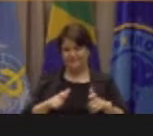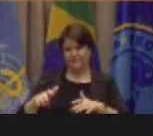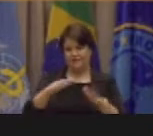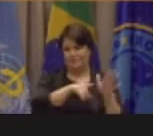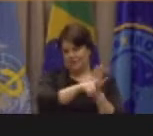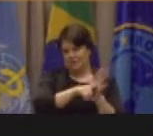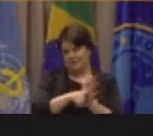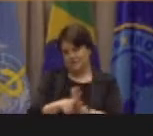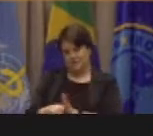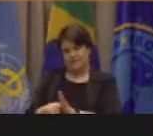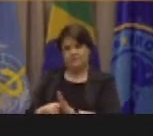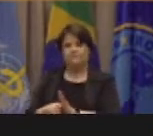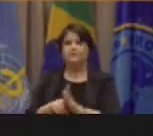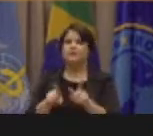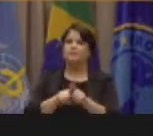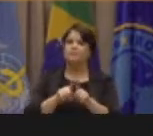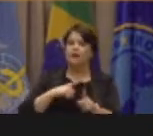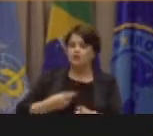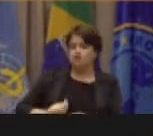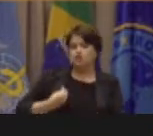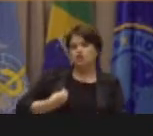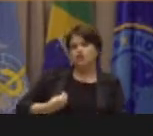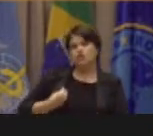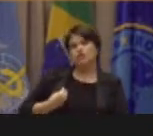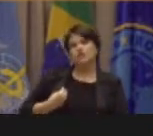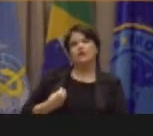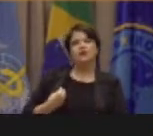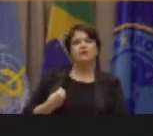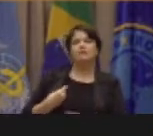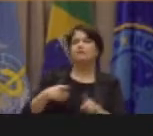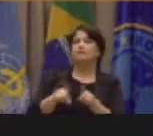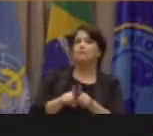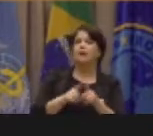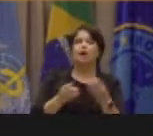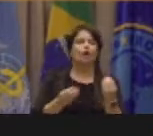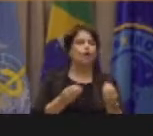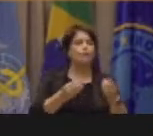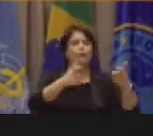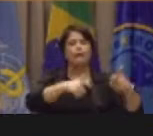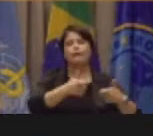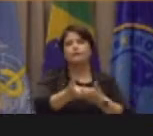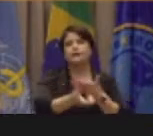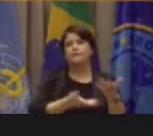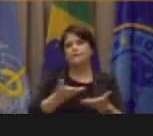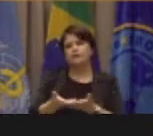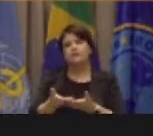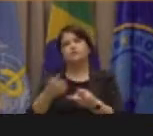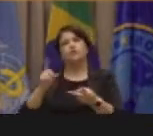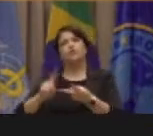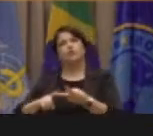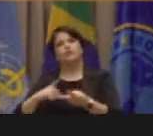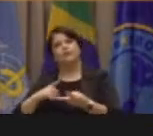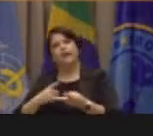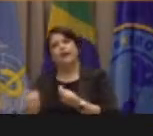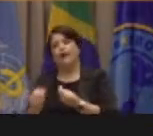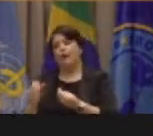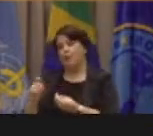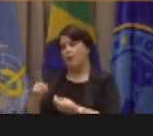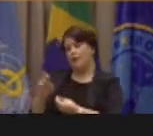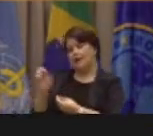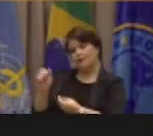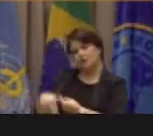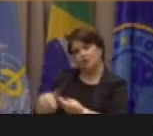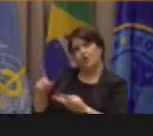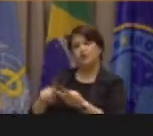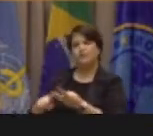So there are some research spaces, and there is a service, there is